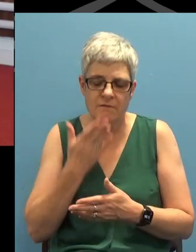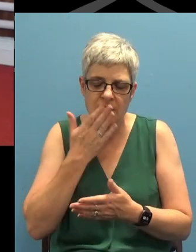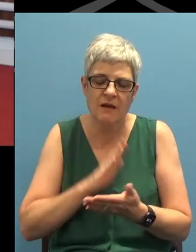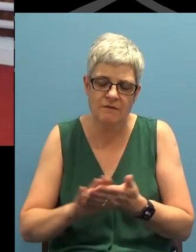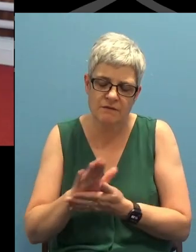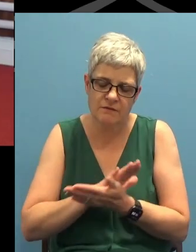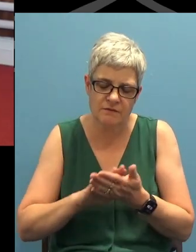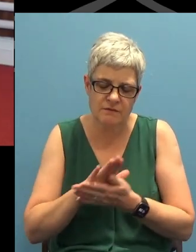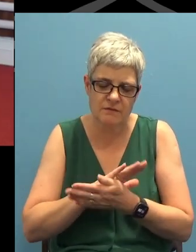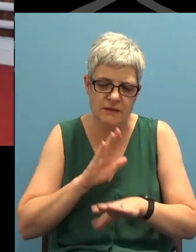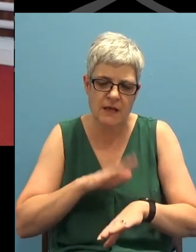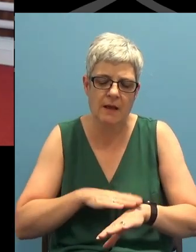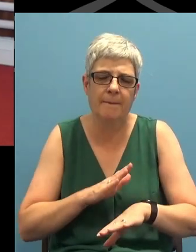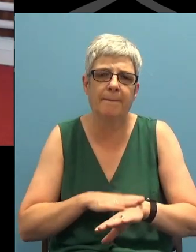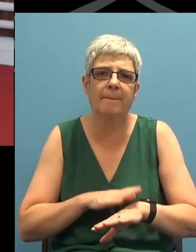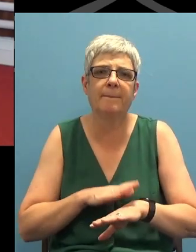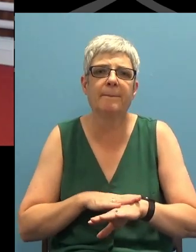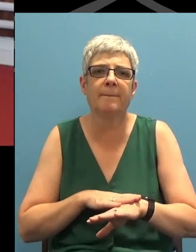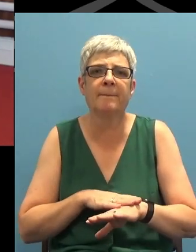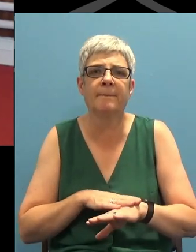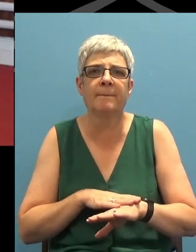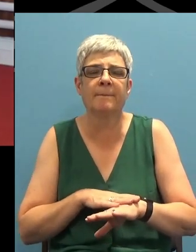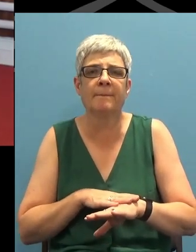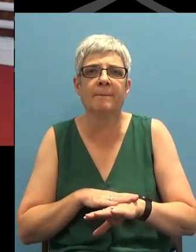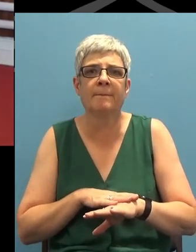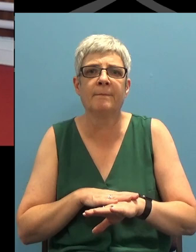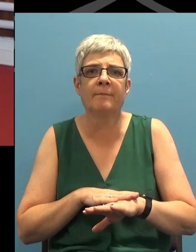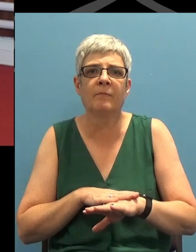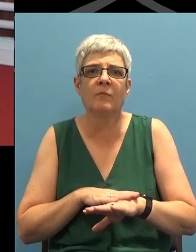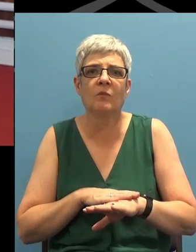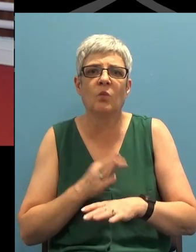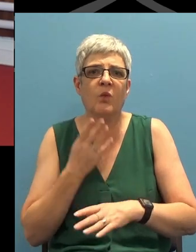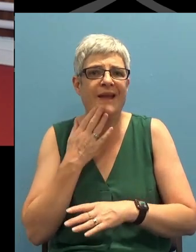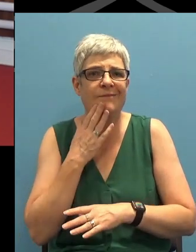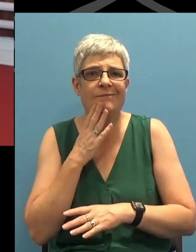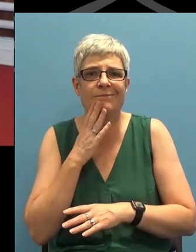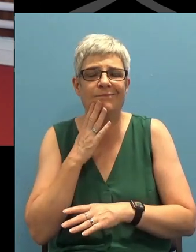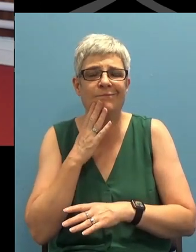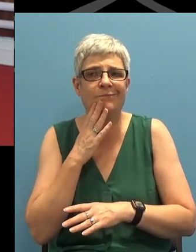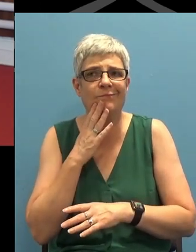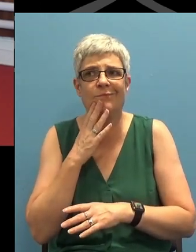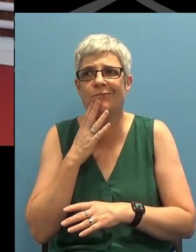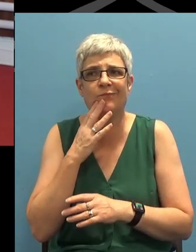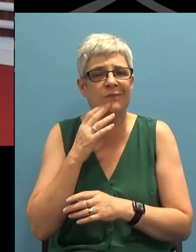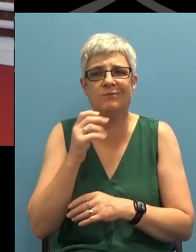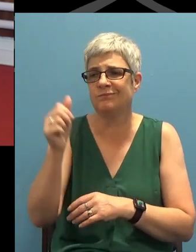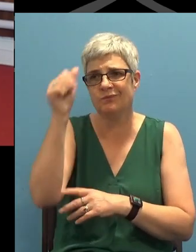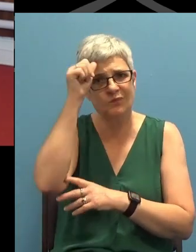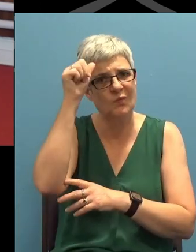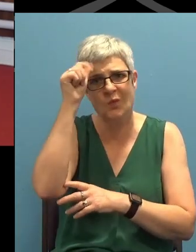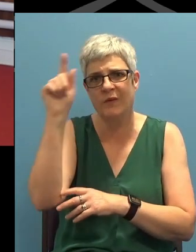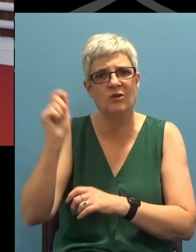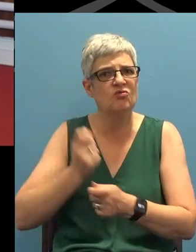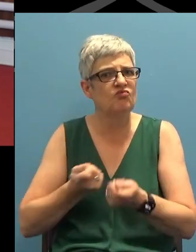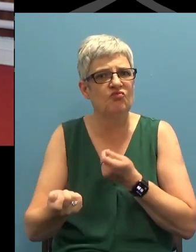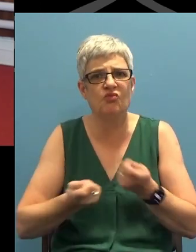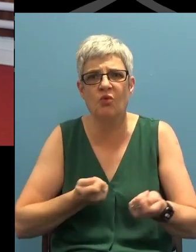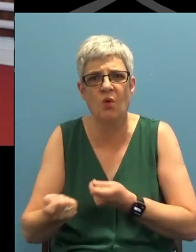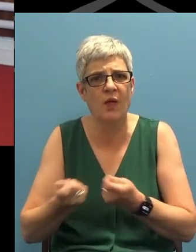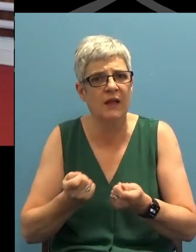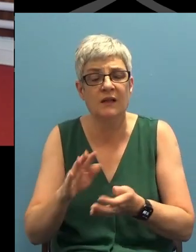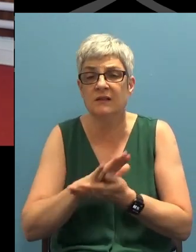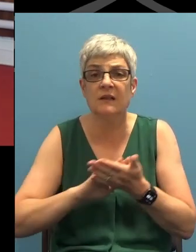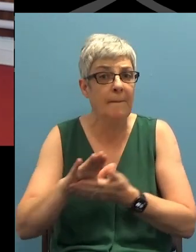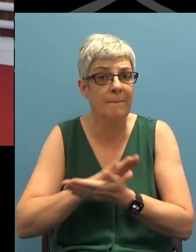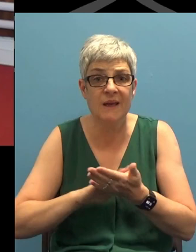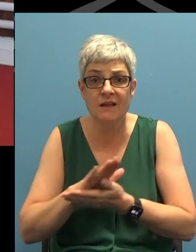Forgive us for the times when we've not acknowledged that your rule doesn't